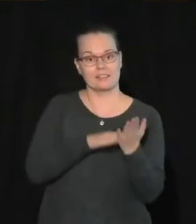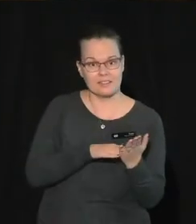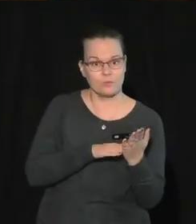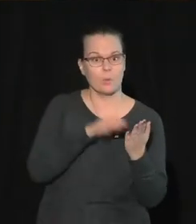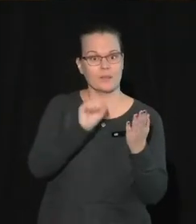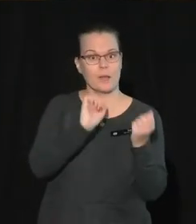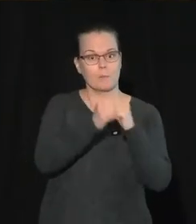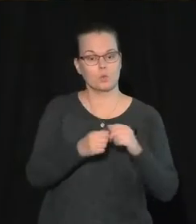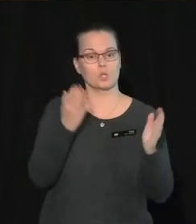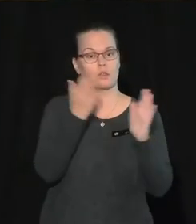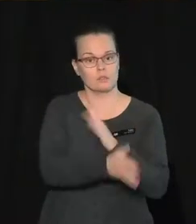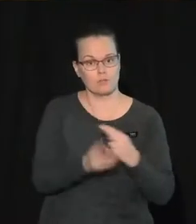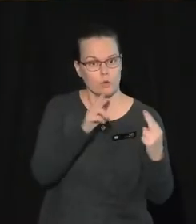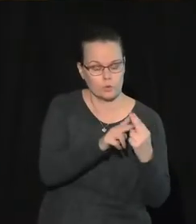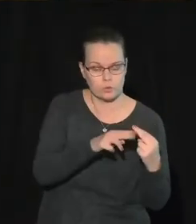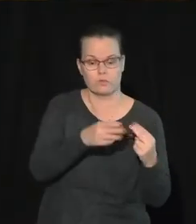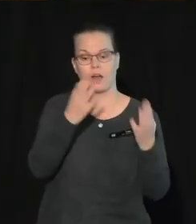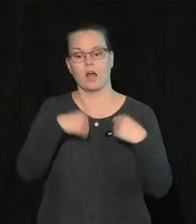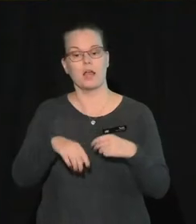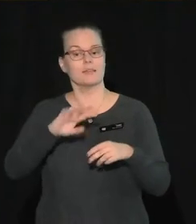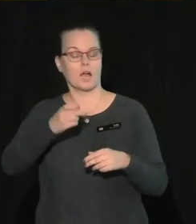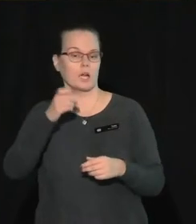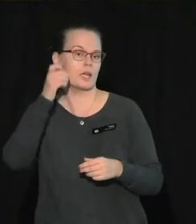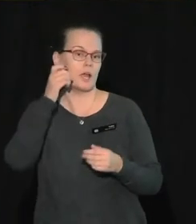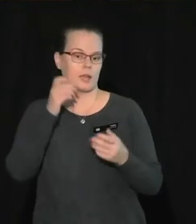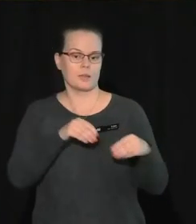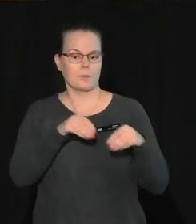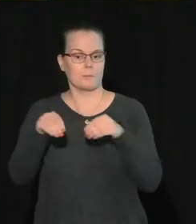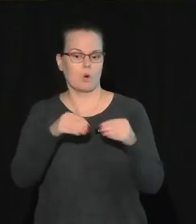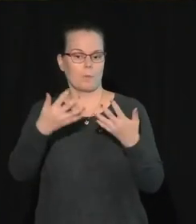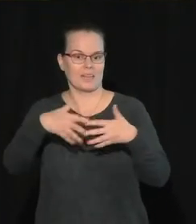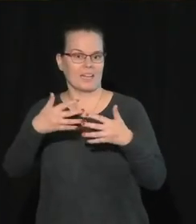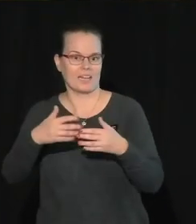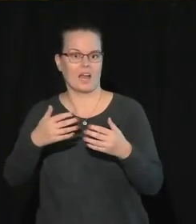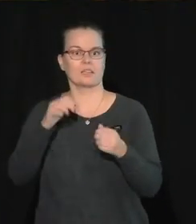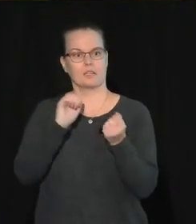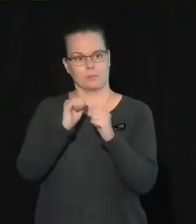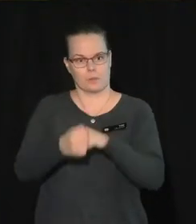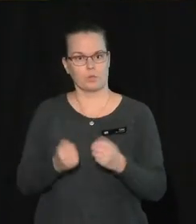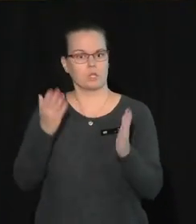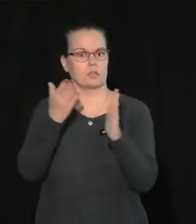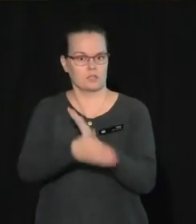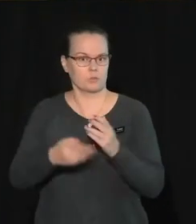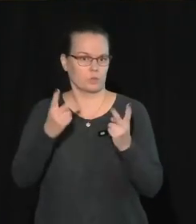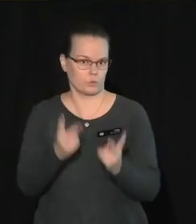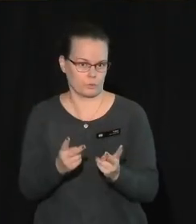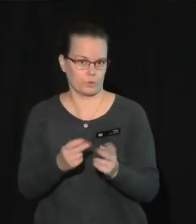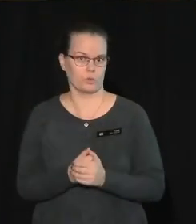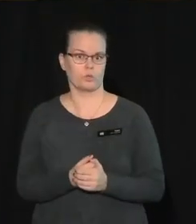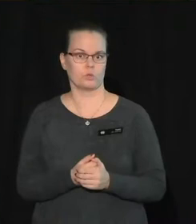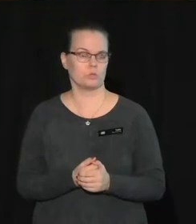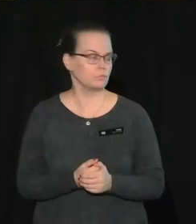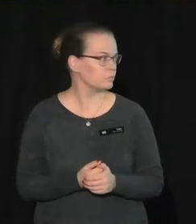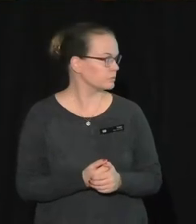mobile device-based services. This means apps or any other type of service that would be delivered in your mobile